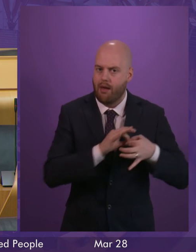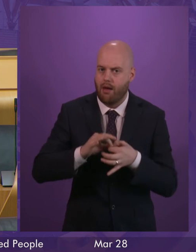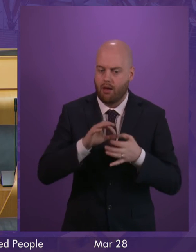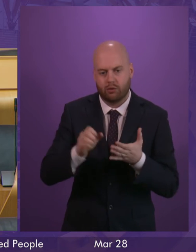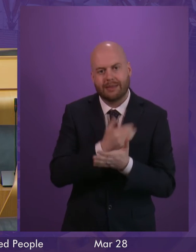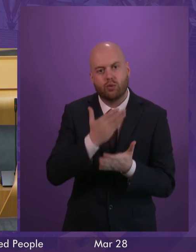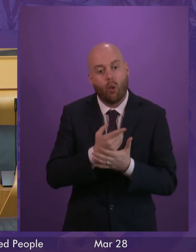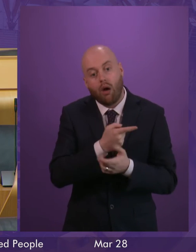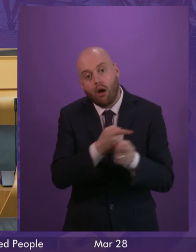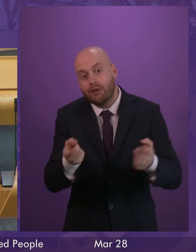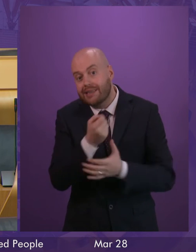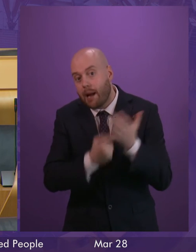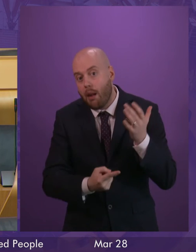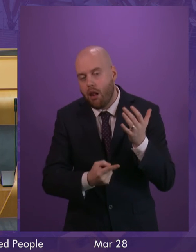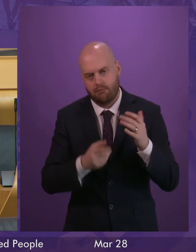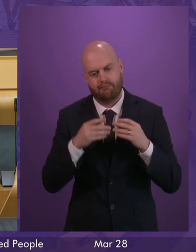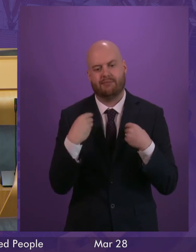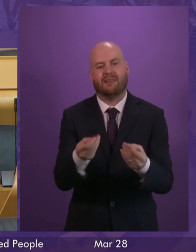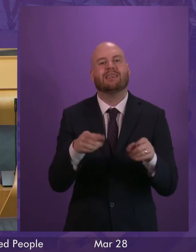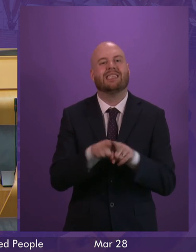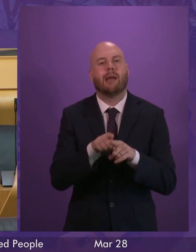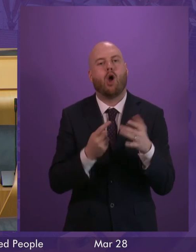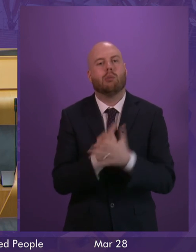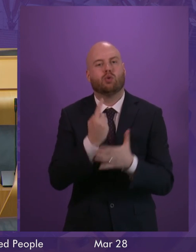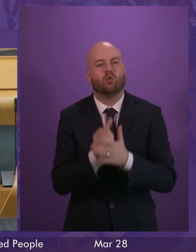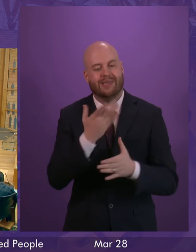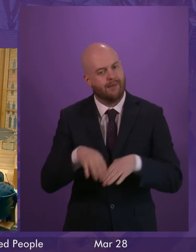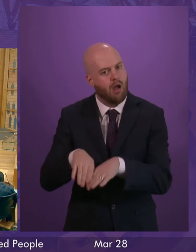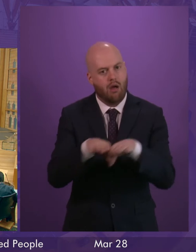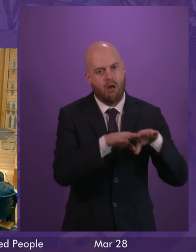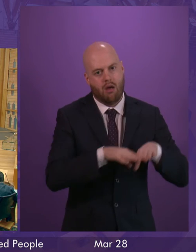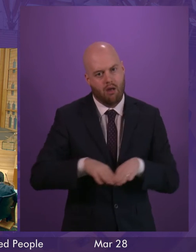enjoy exactly the same opportunities as those without. Thank you.